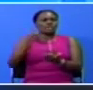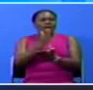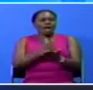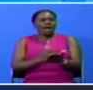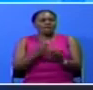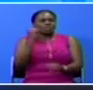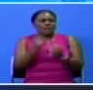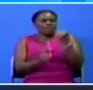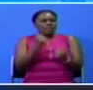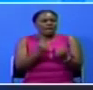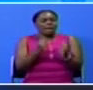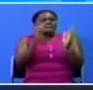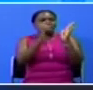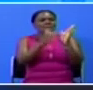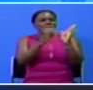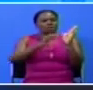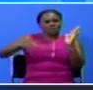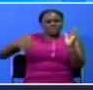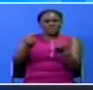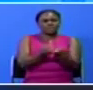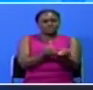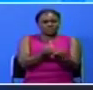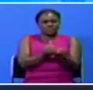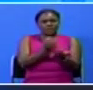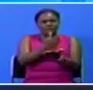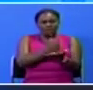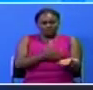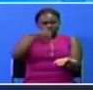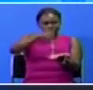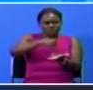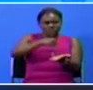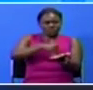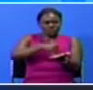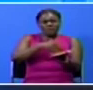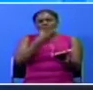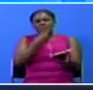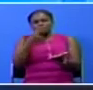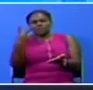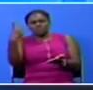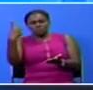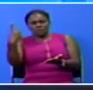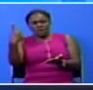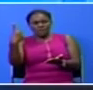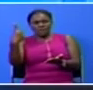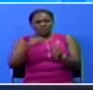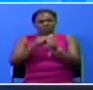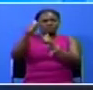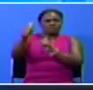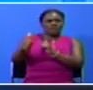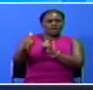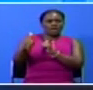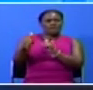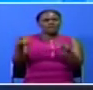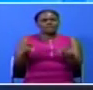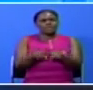for Sunday in Yatta, Machakos County. The Mully Half Marathon will comprise of the main 21 kilometres race and, of